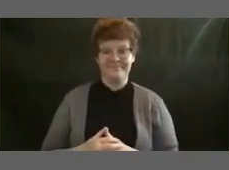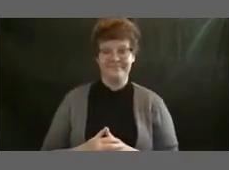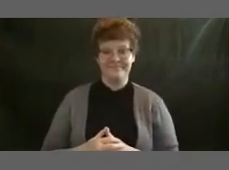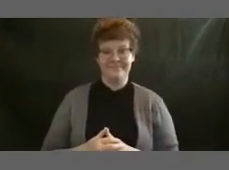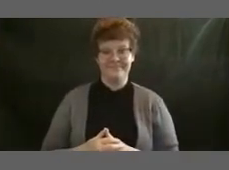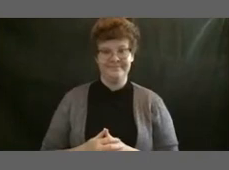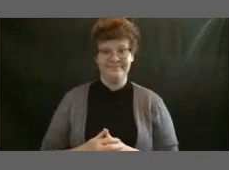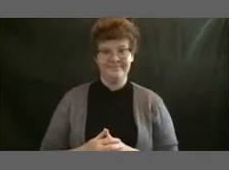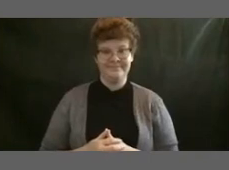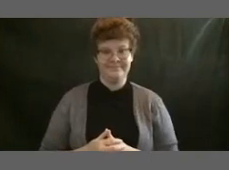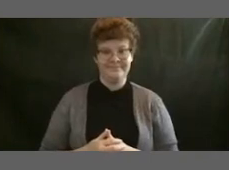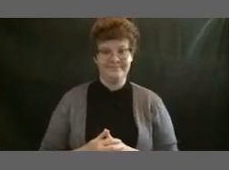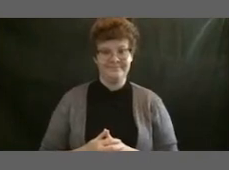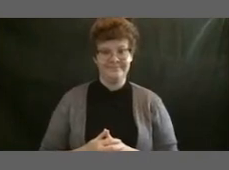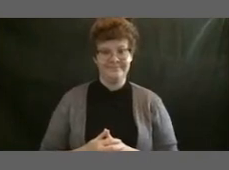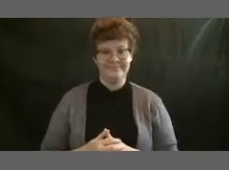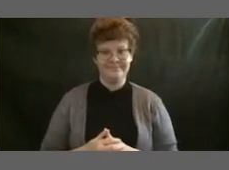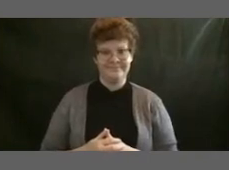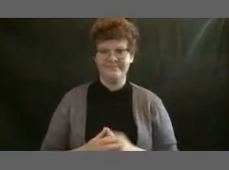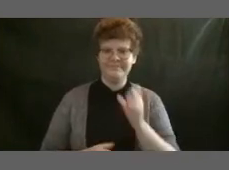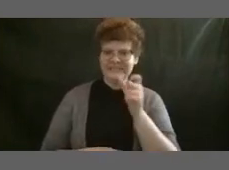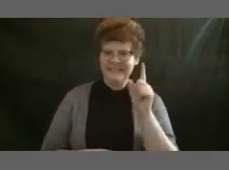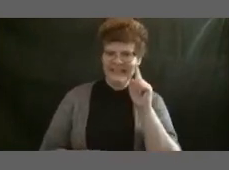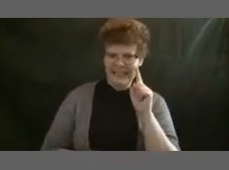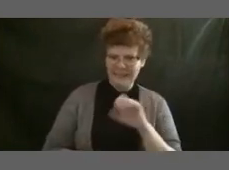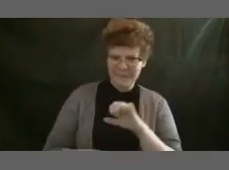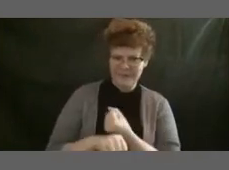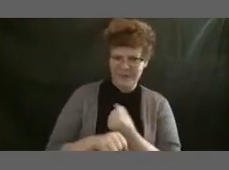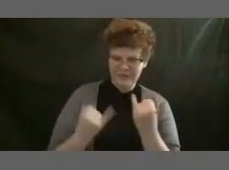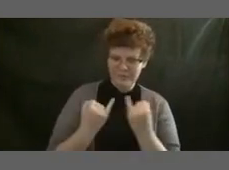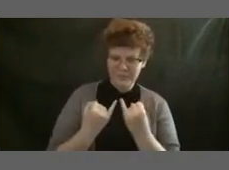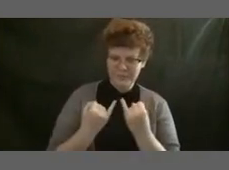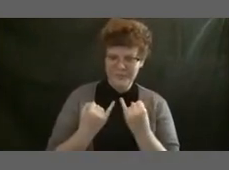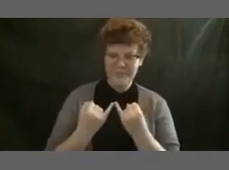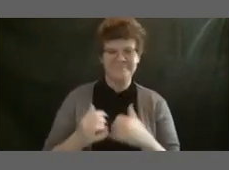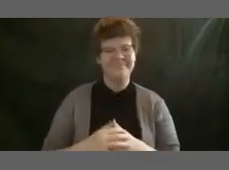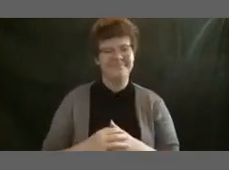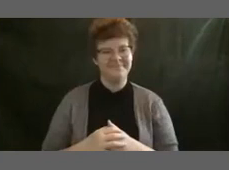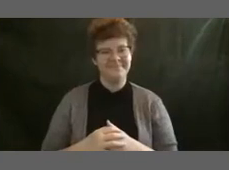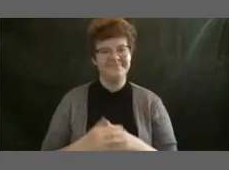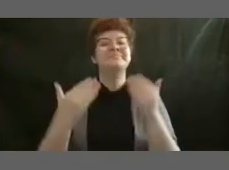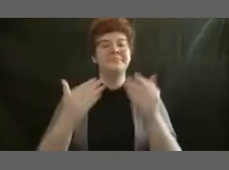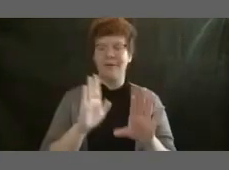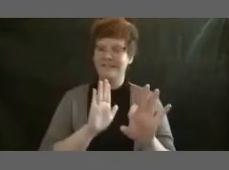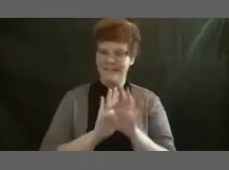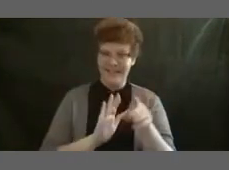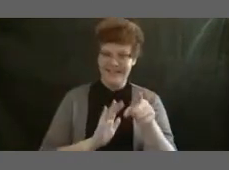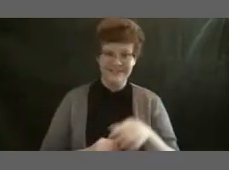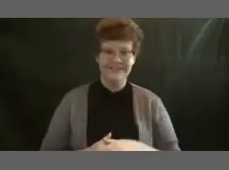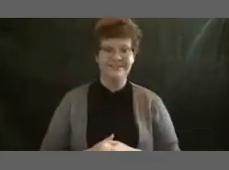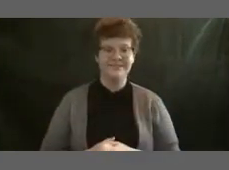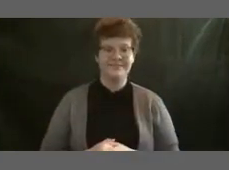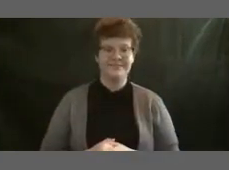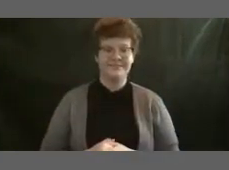And I didn't think it was, but it's the same. Let's go ahead and select. There we go. So